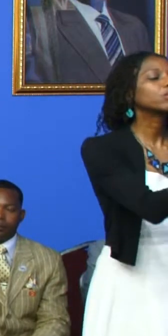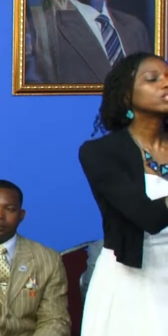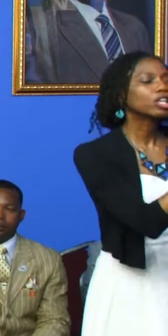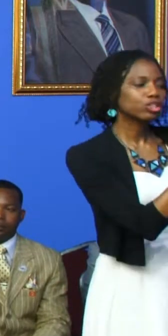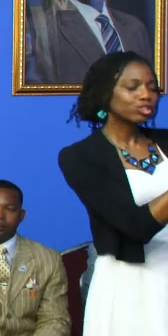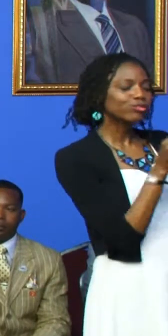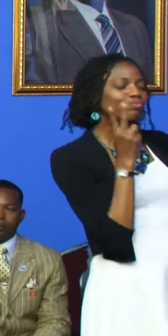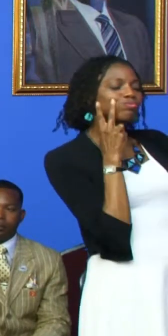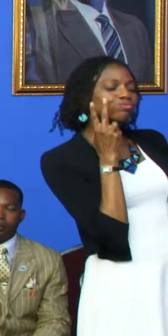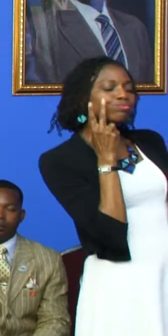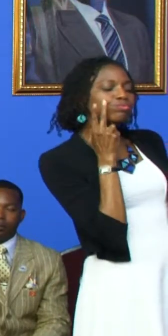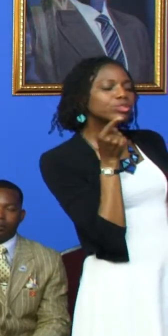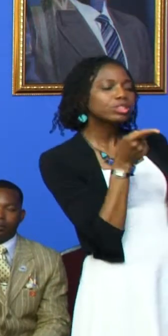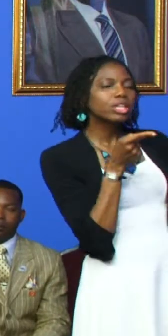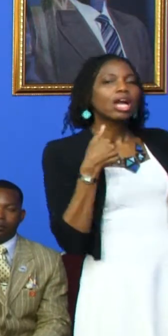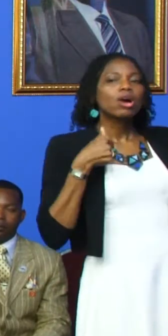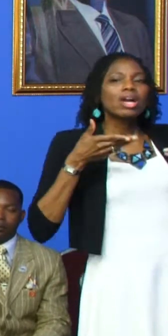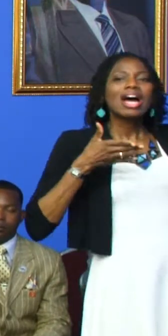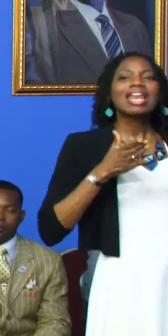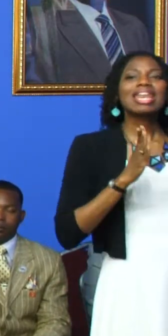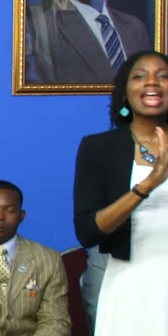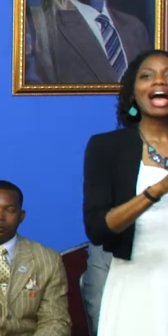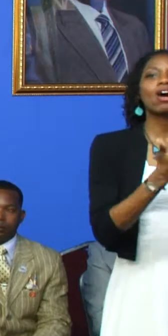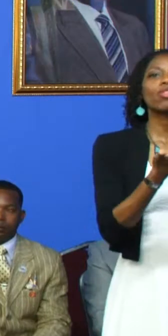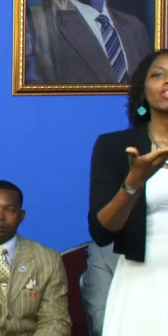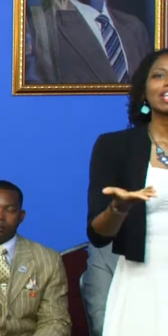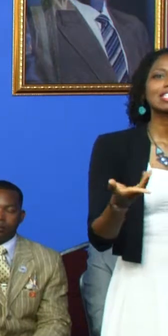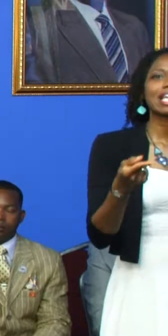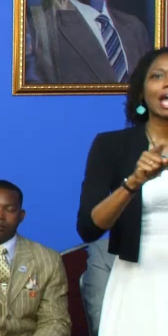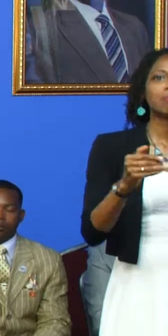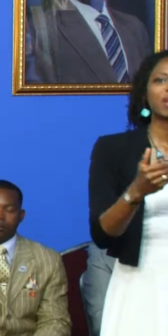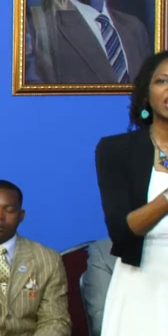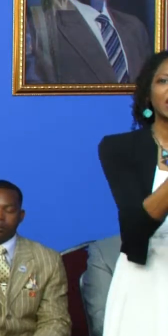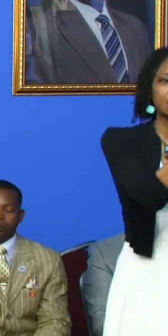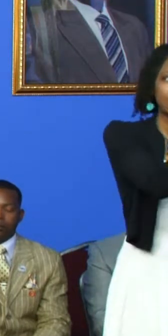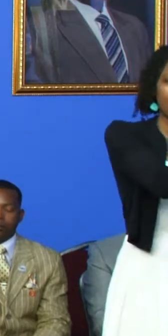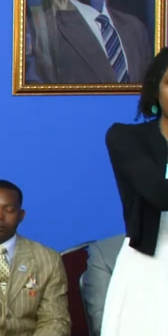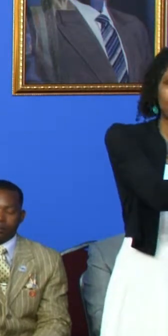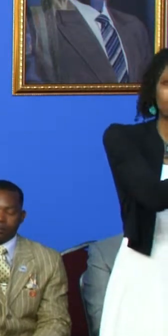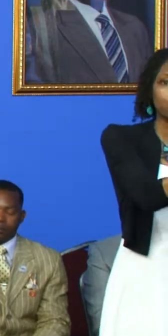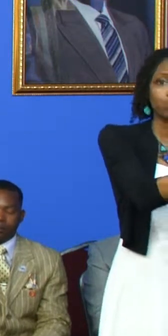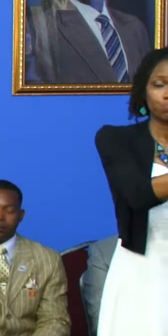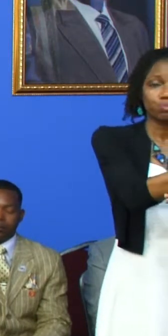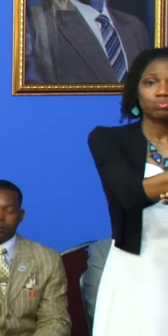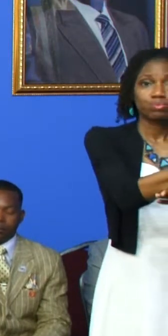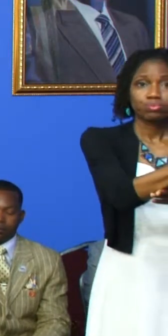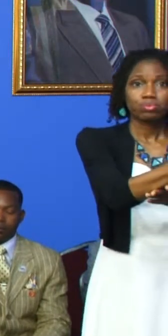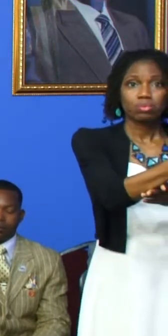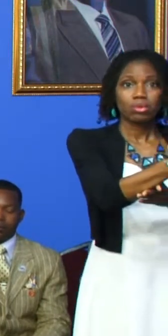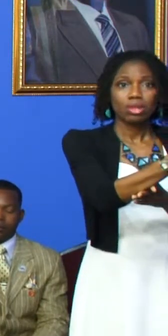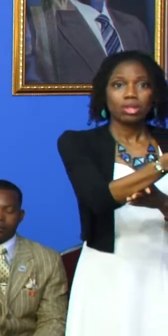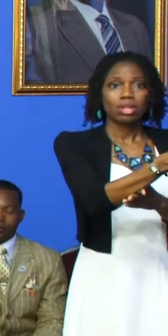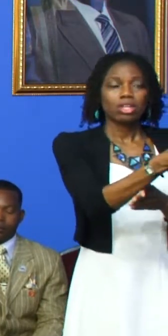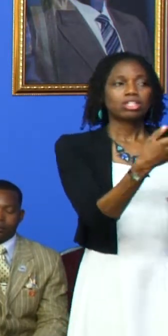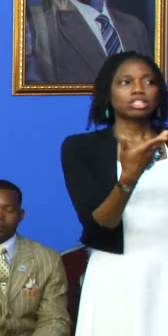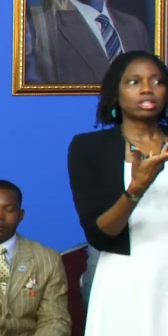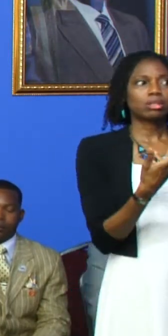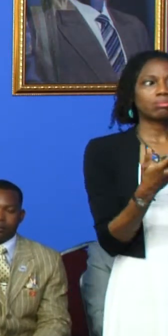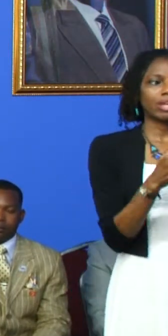he allowed the opposition or the enemy to put something on